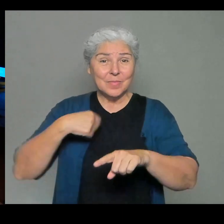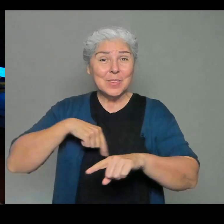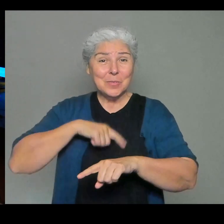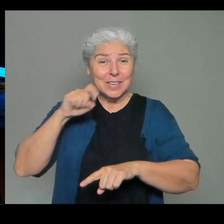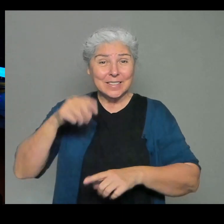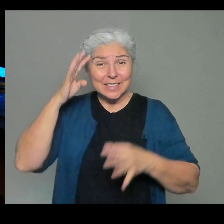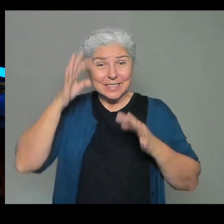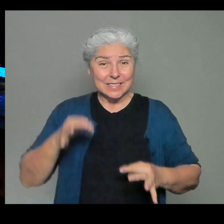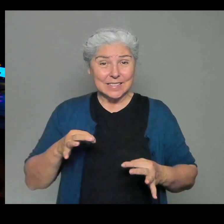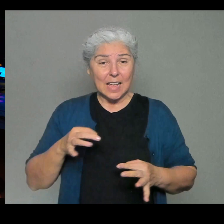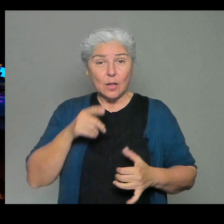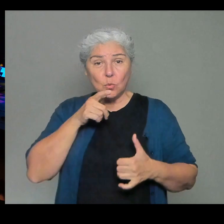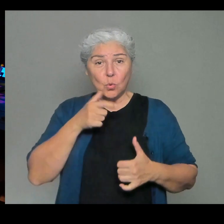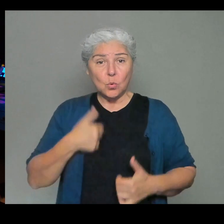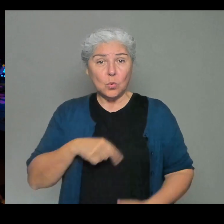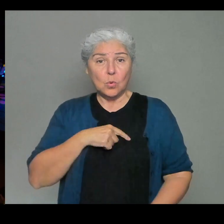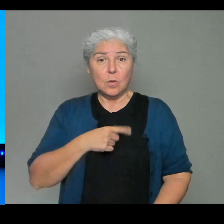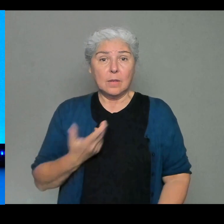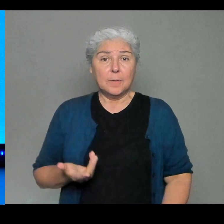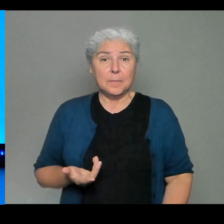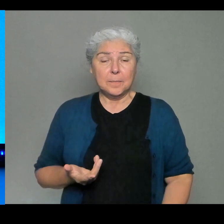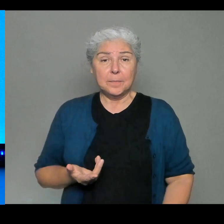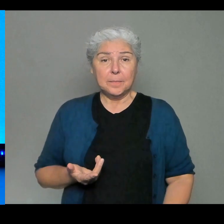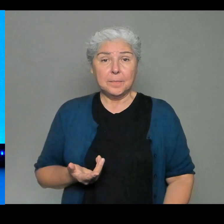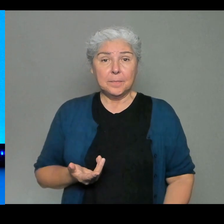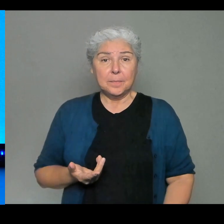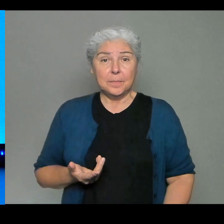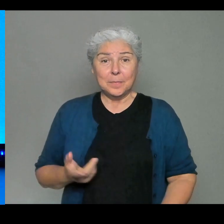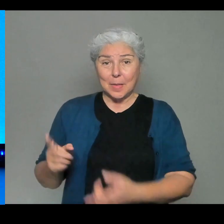So we need to decide, are we going to be